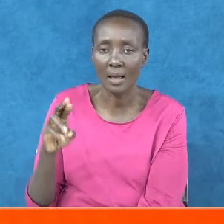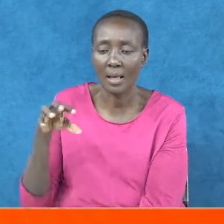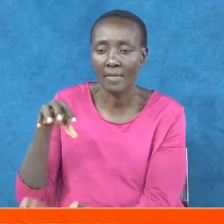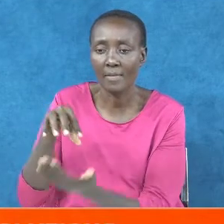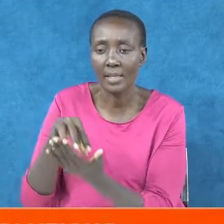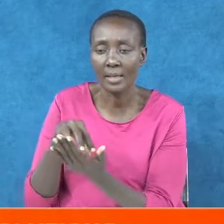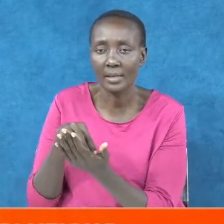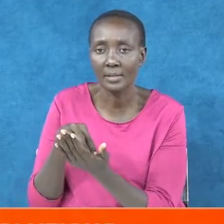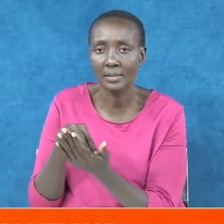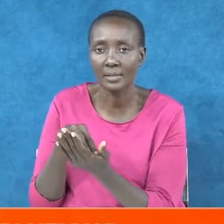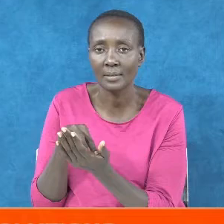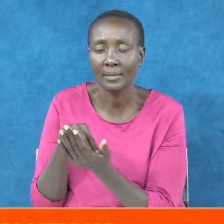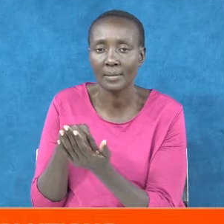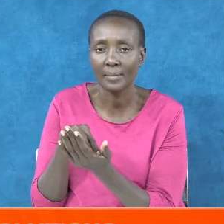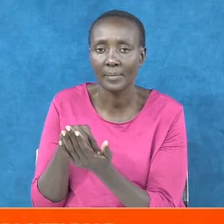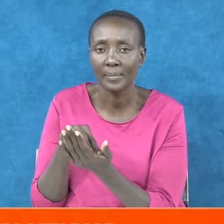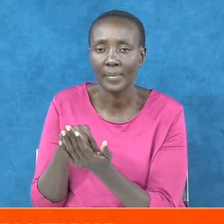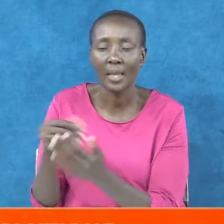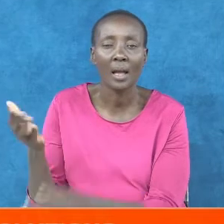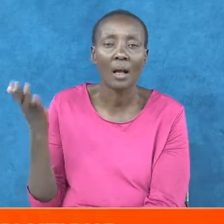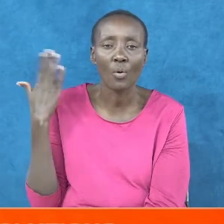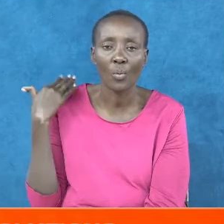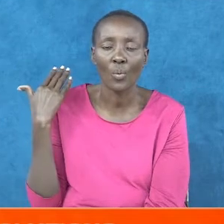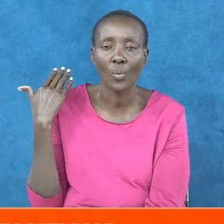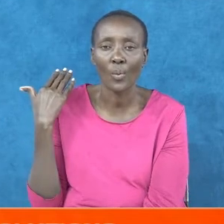which happened sometime